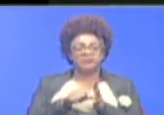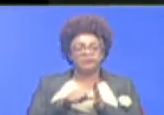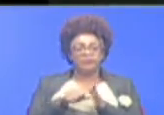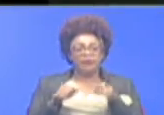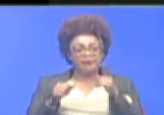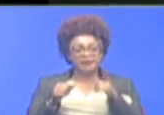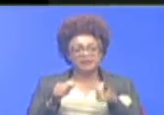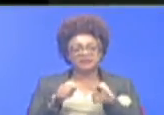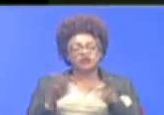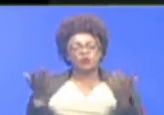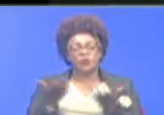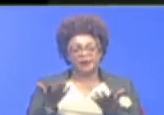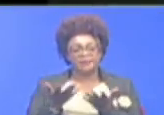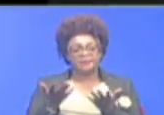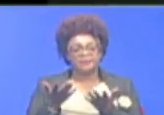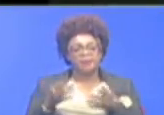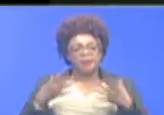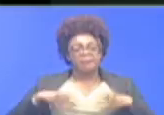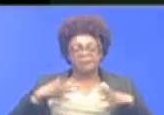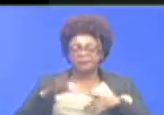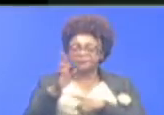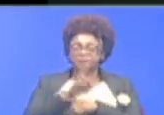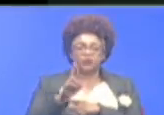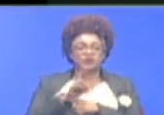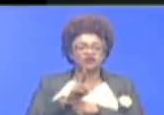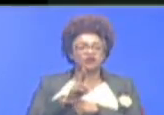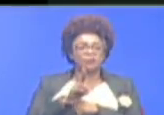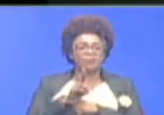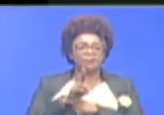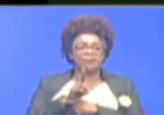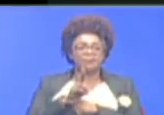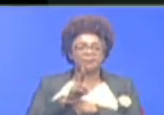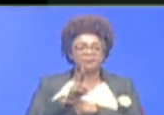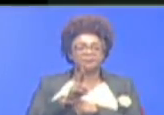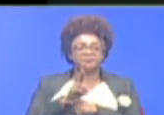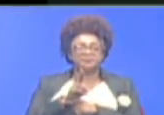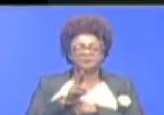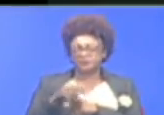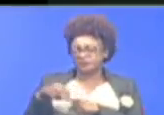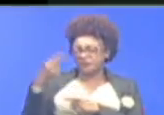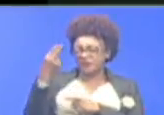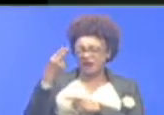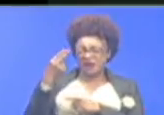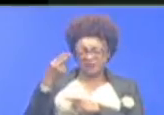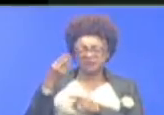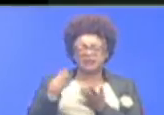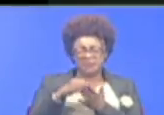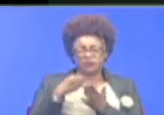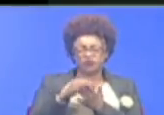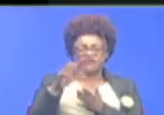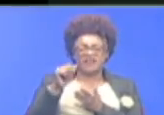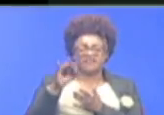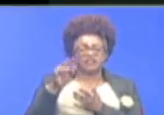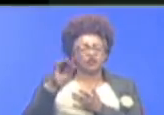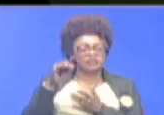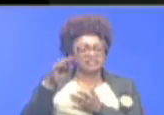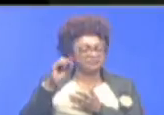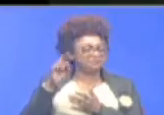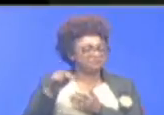where people consume not very high amounts of aflatoxin,